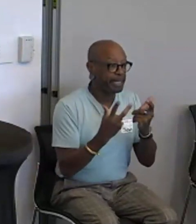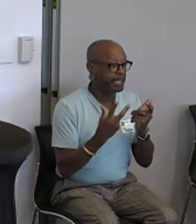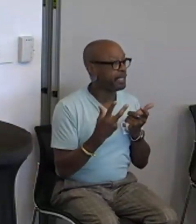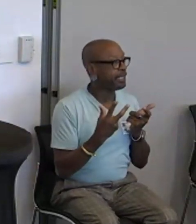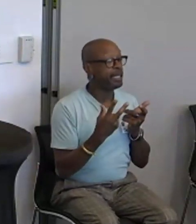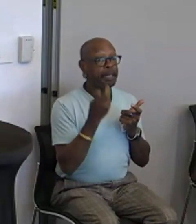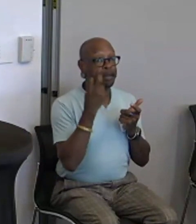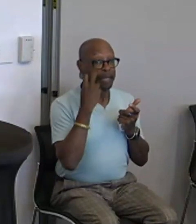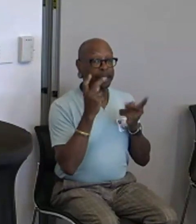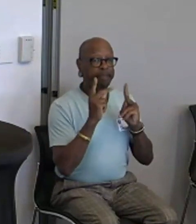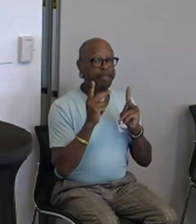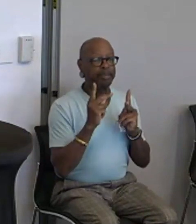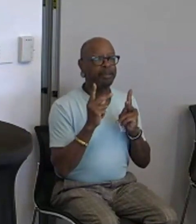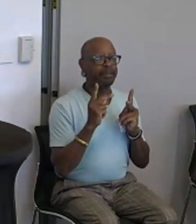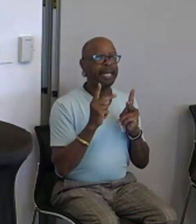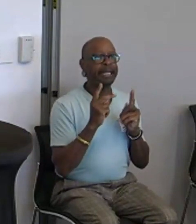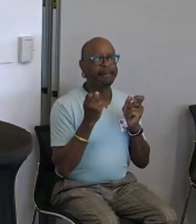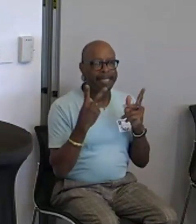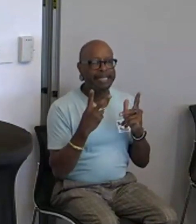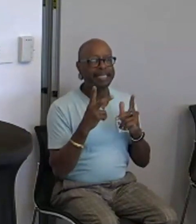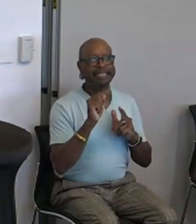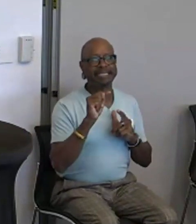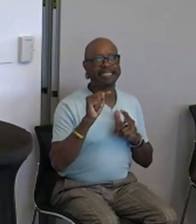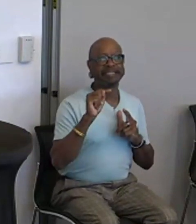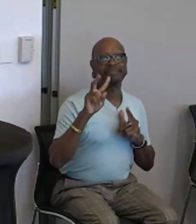blind people and many, many TVIs.